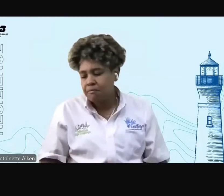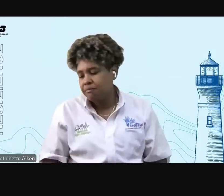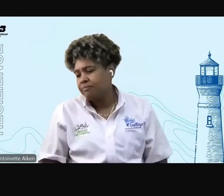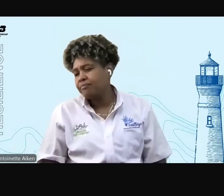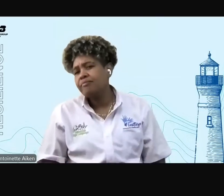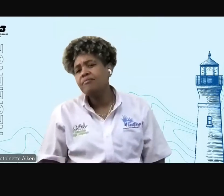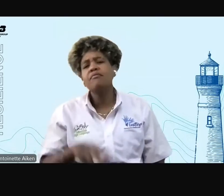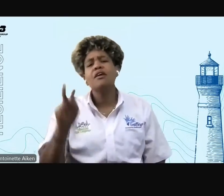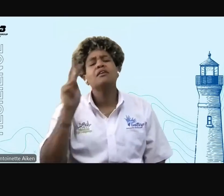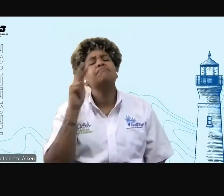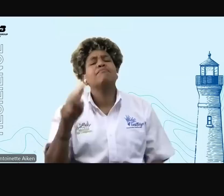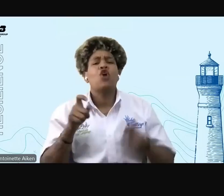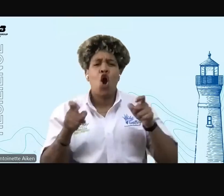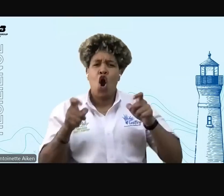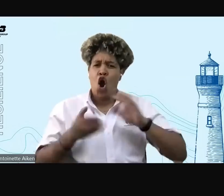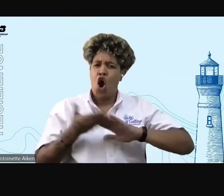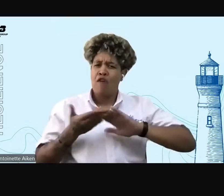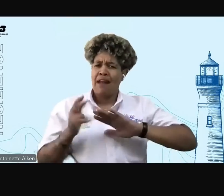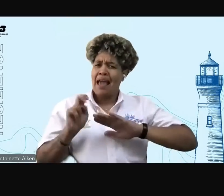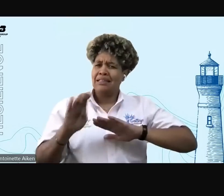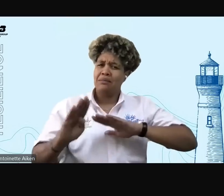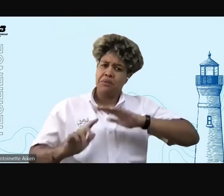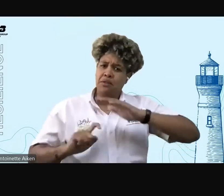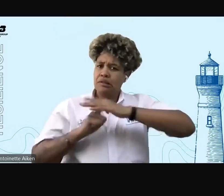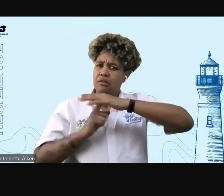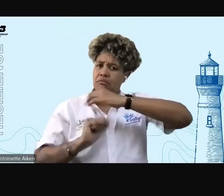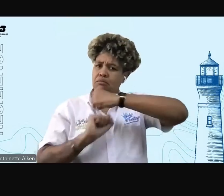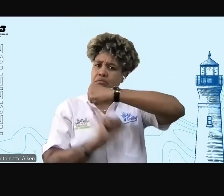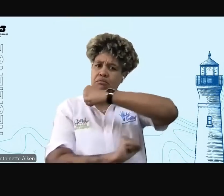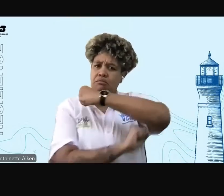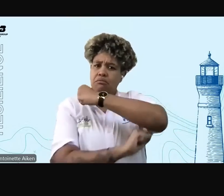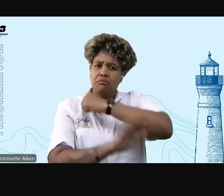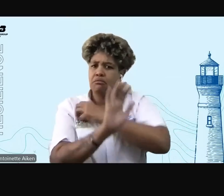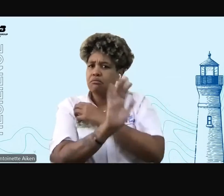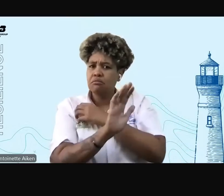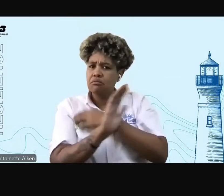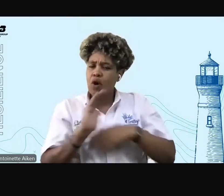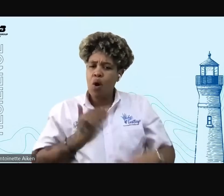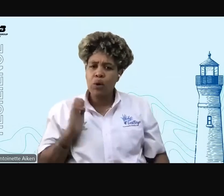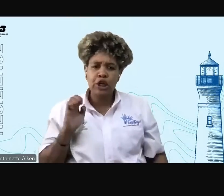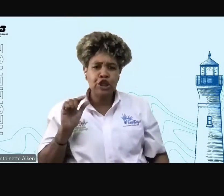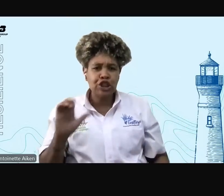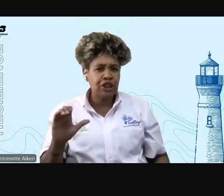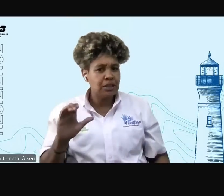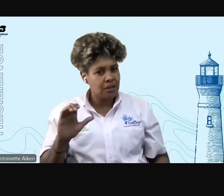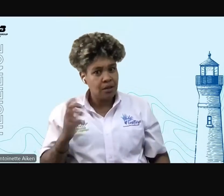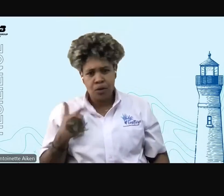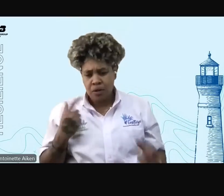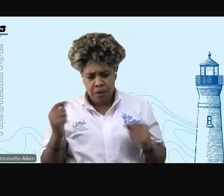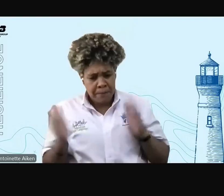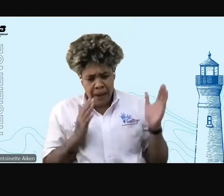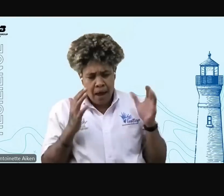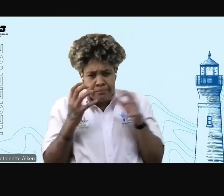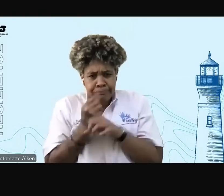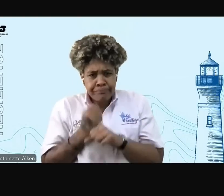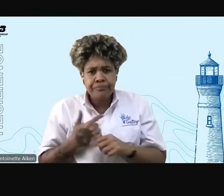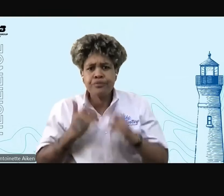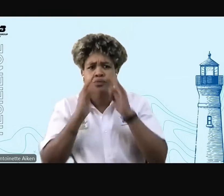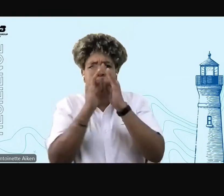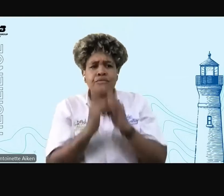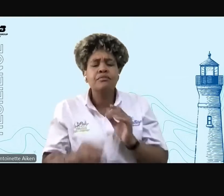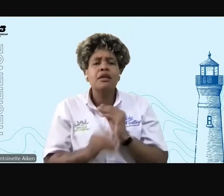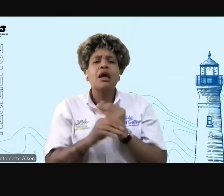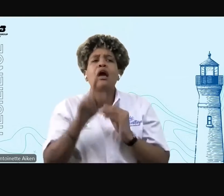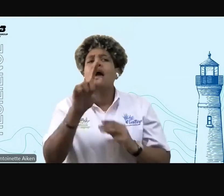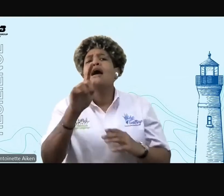Turning to governance, it's a key pillar of our EGC network. In the last fiscal year, we re-engineered the